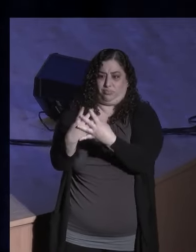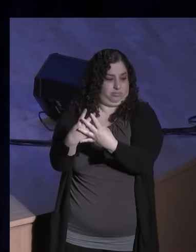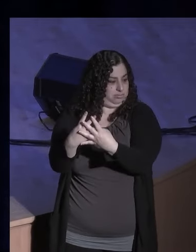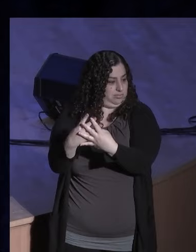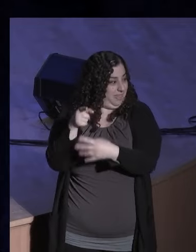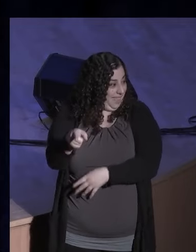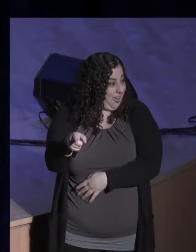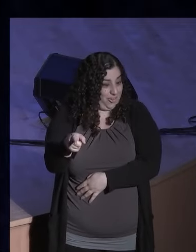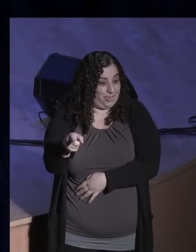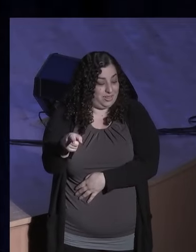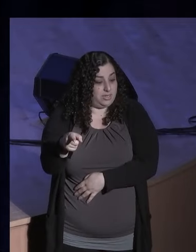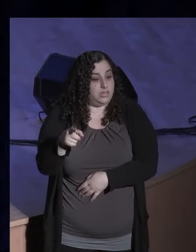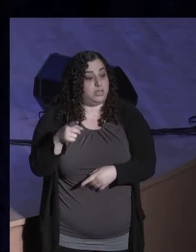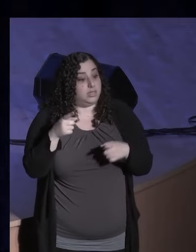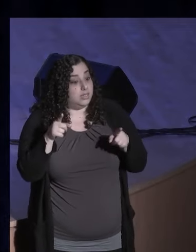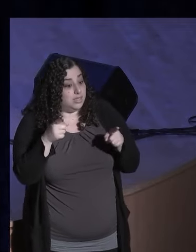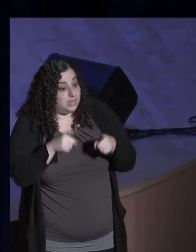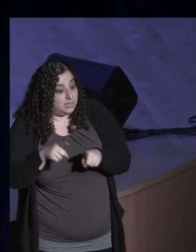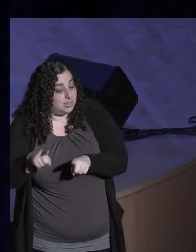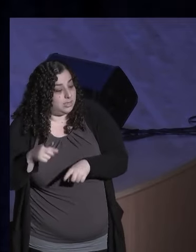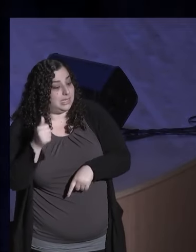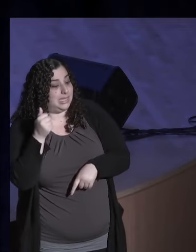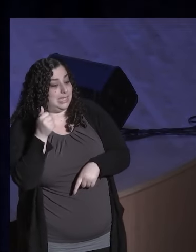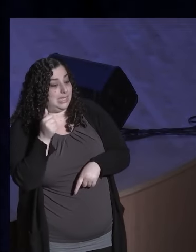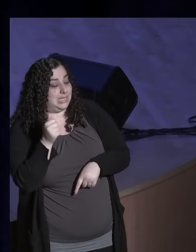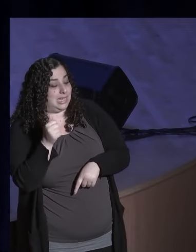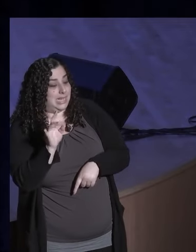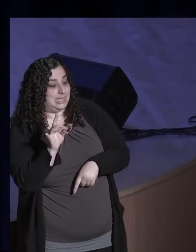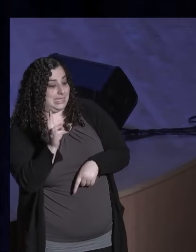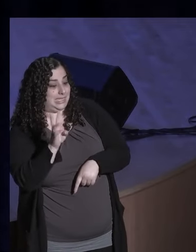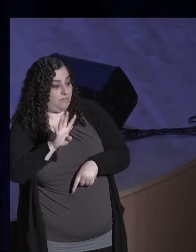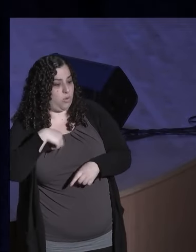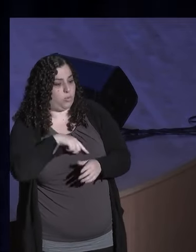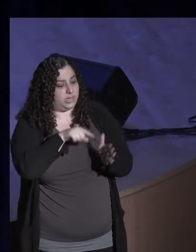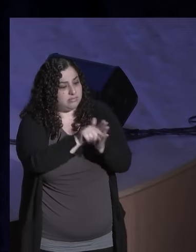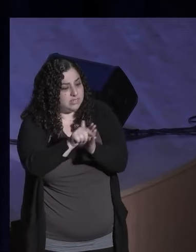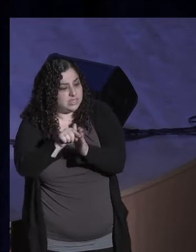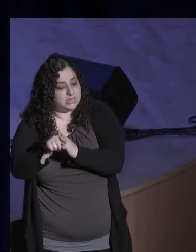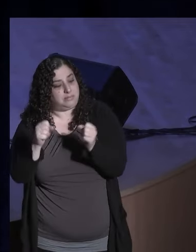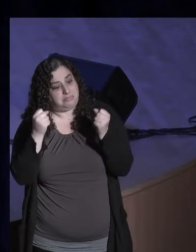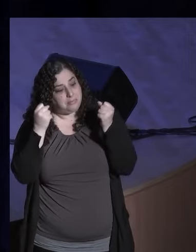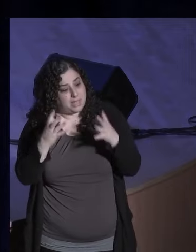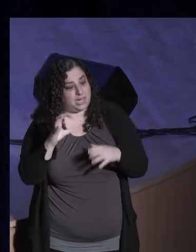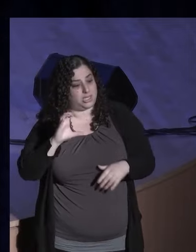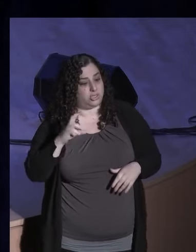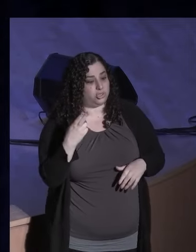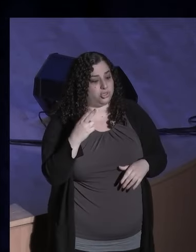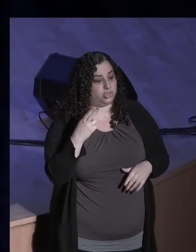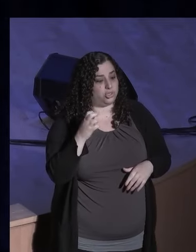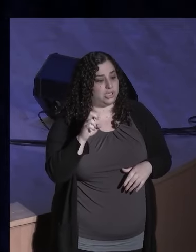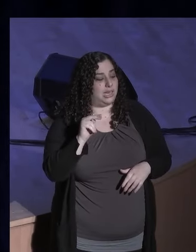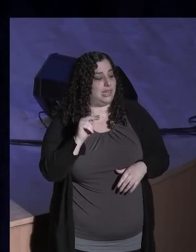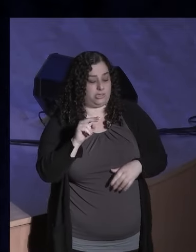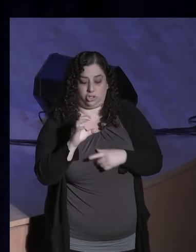1864. Secretary Haaland and I paid our visit and our respects at Sand Creek just 2 years ago to talk about the